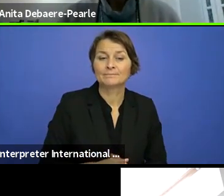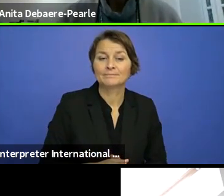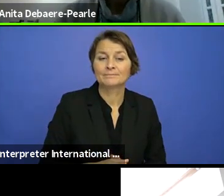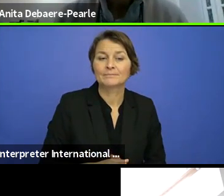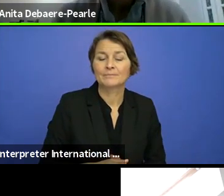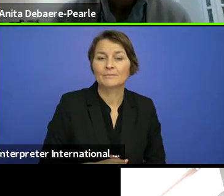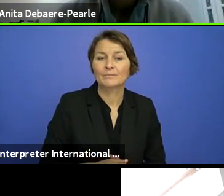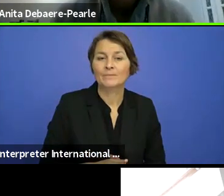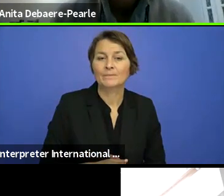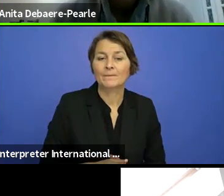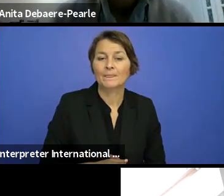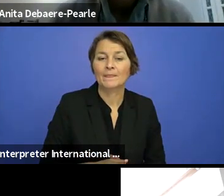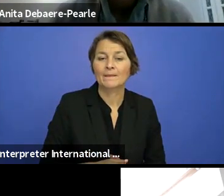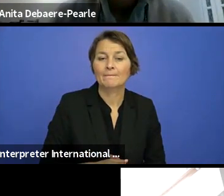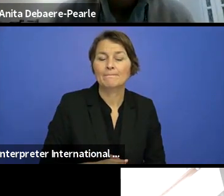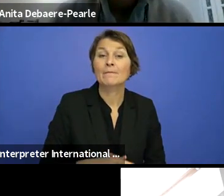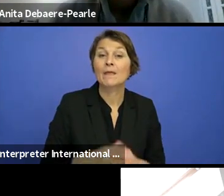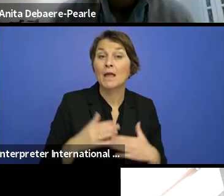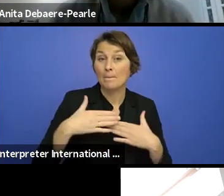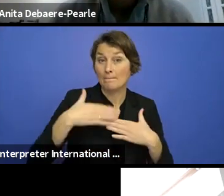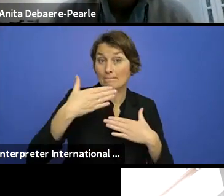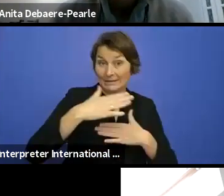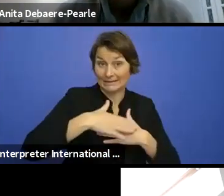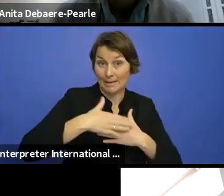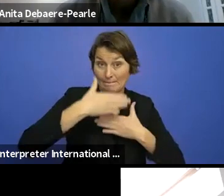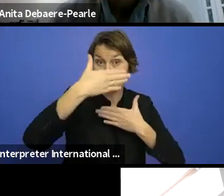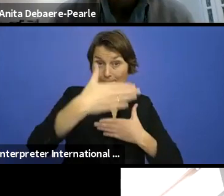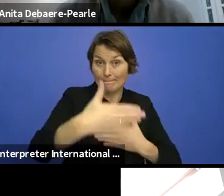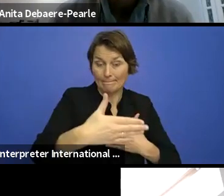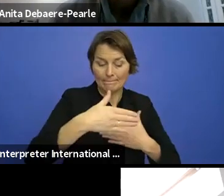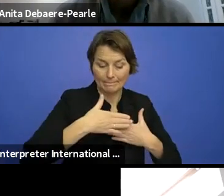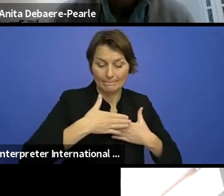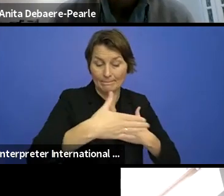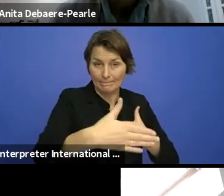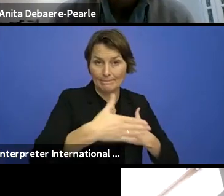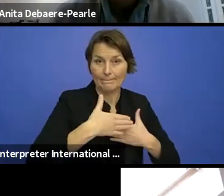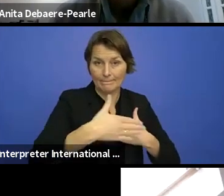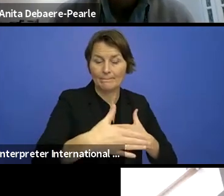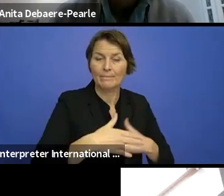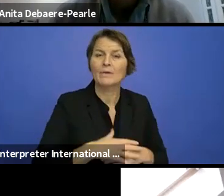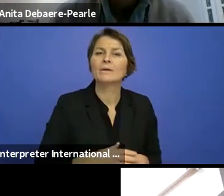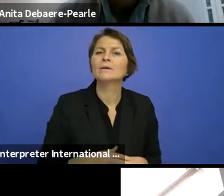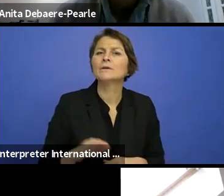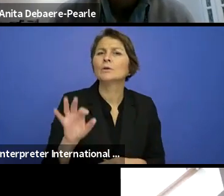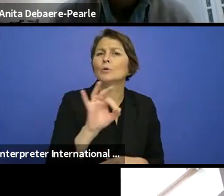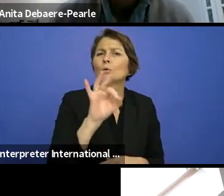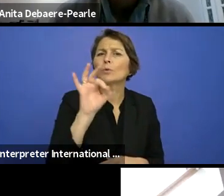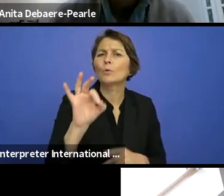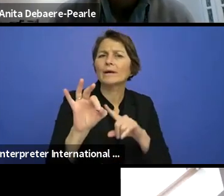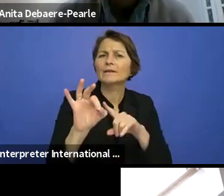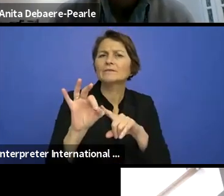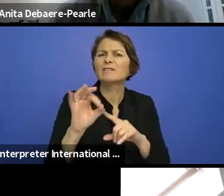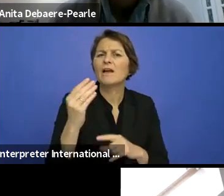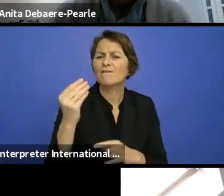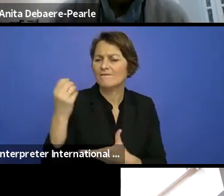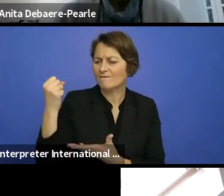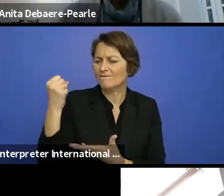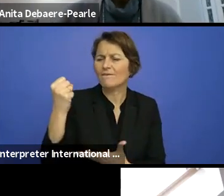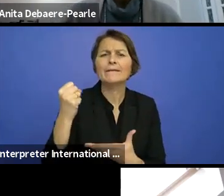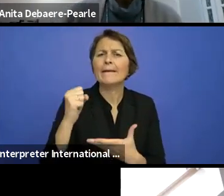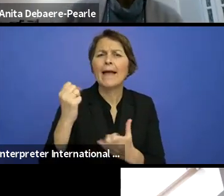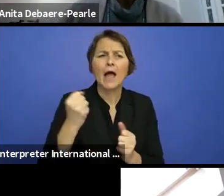want to tackle in the upcoming term or in this term is the question of how funding is distributed. We know of